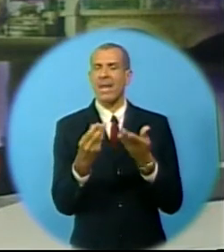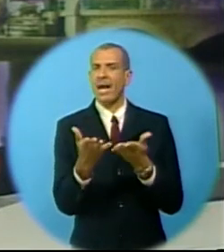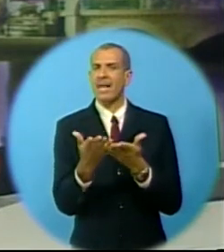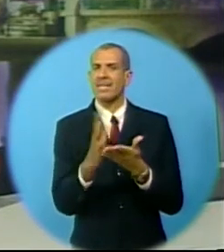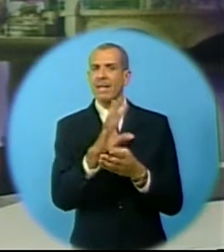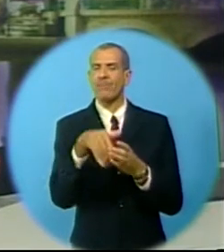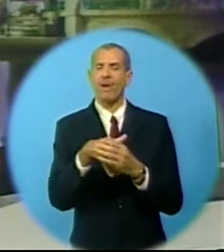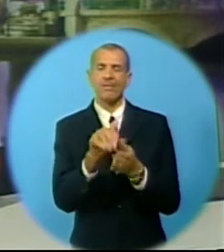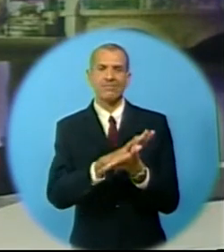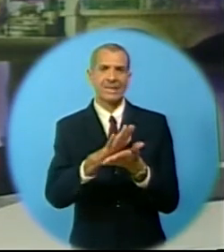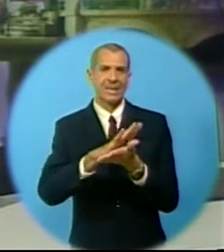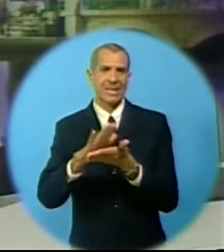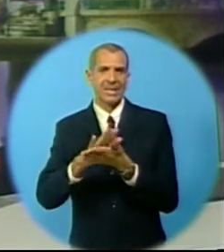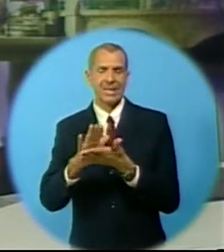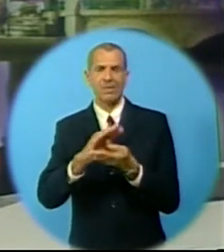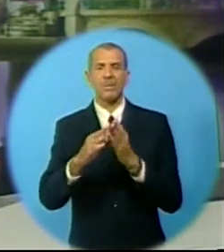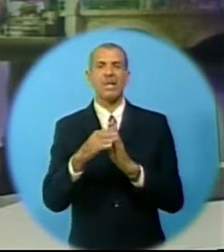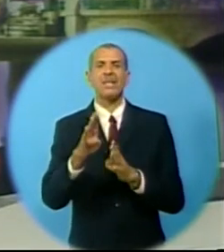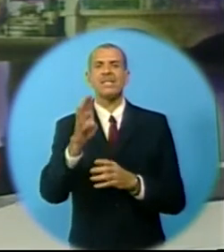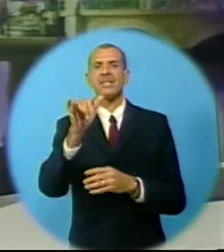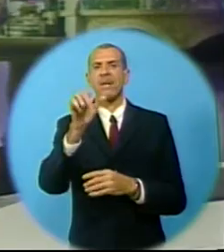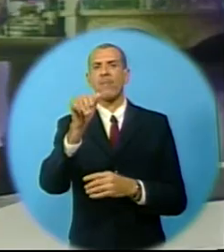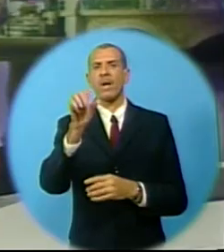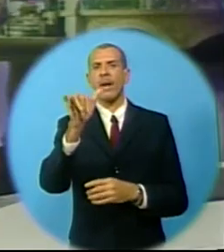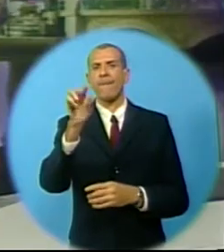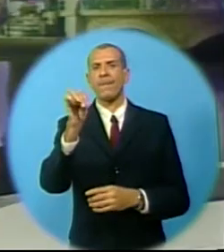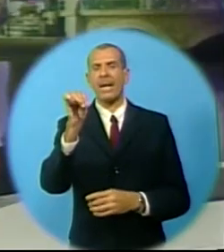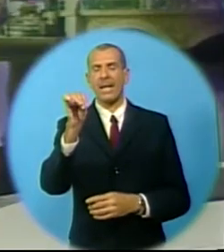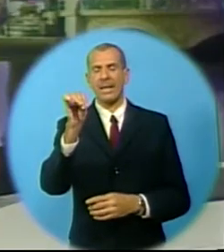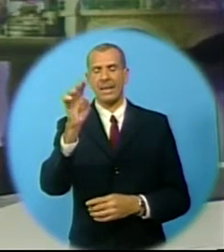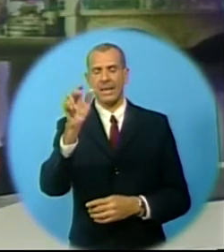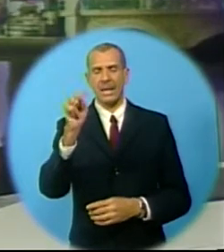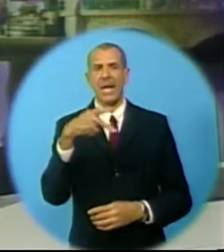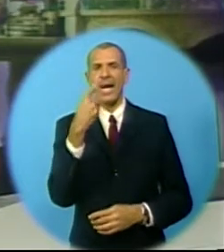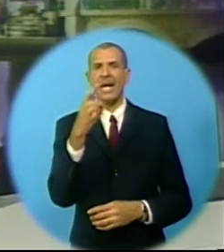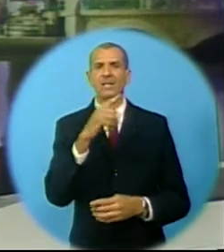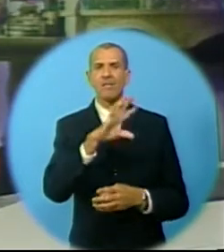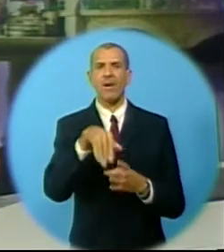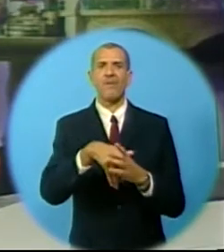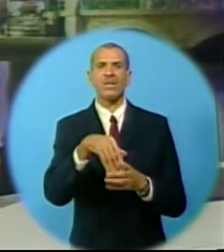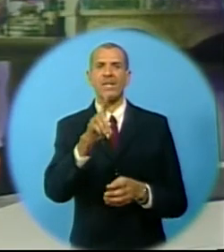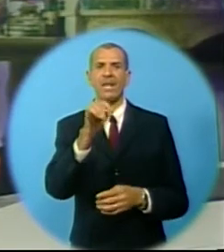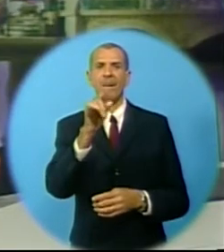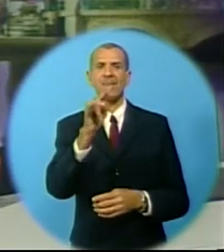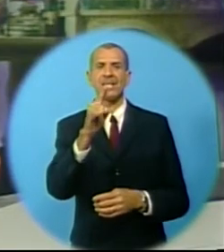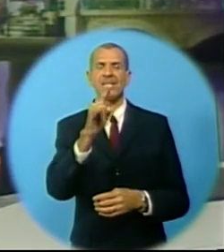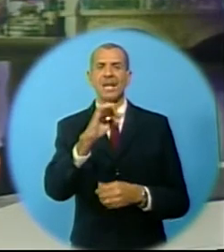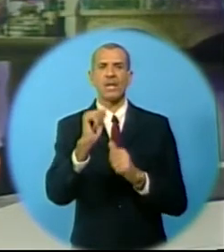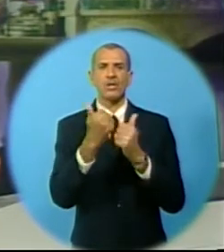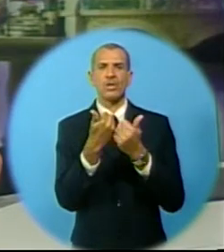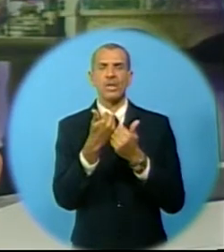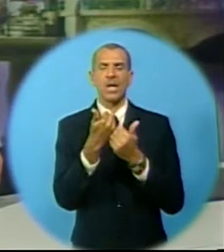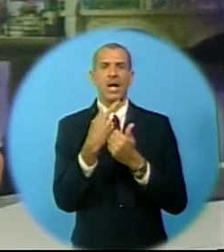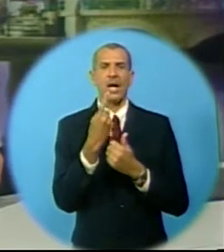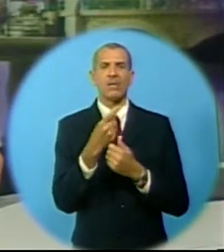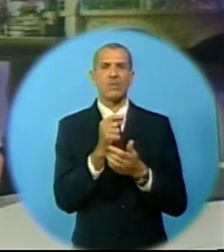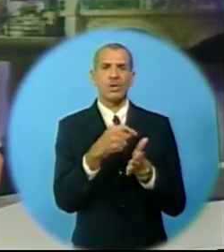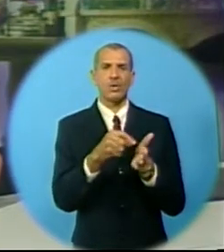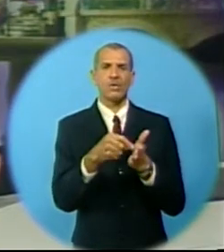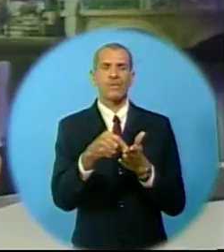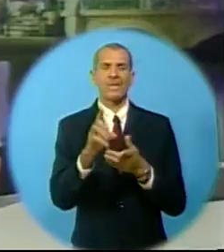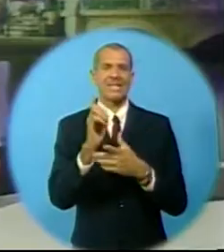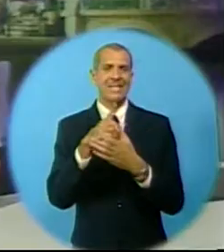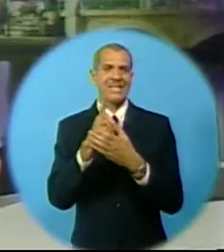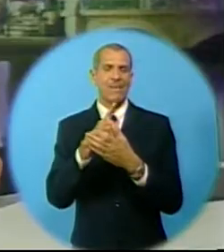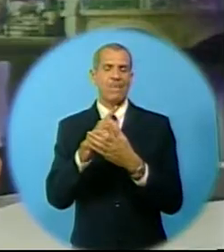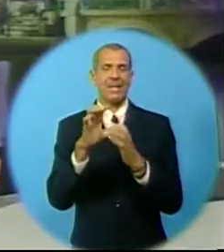community cleanups when in Cayman. At Carlton, he is a member of the Diabetes Association and volunteers to take notes for the disabled